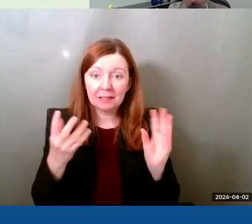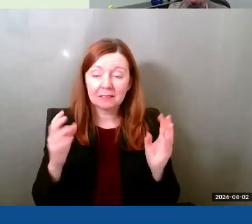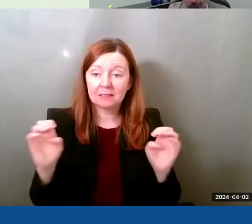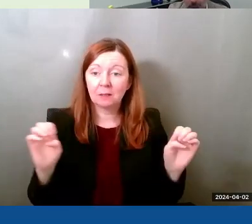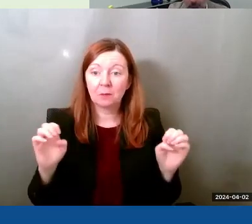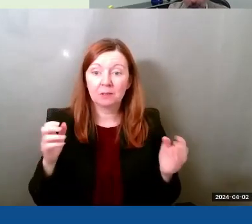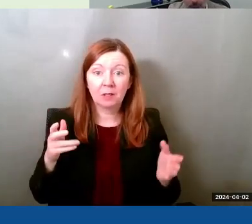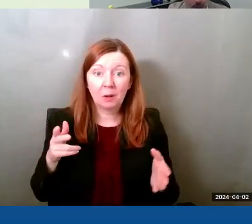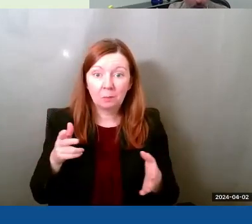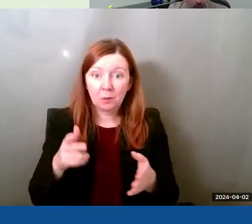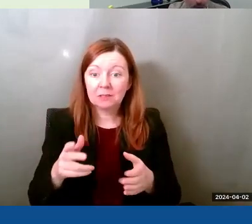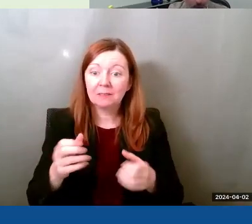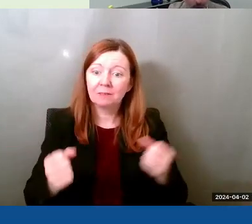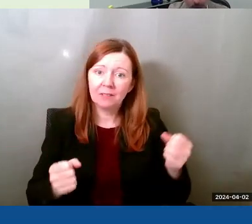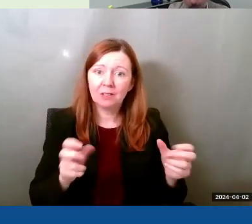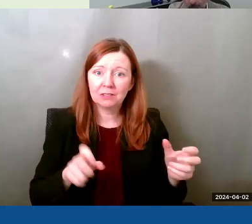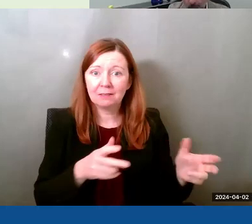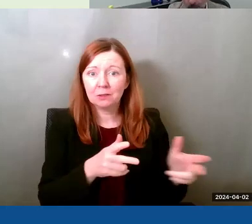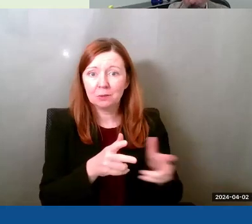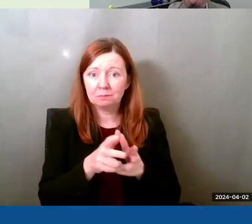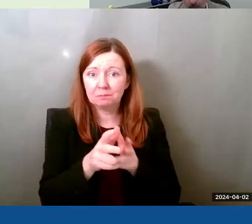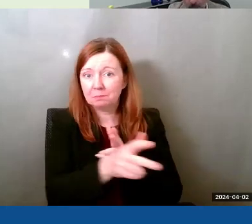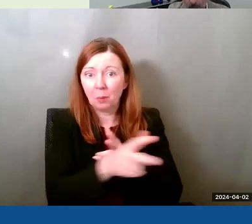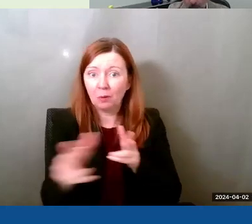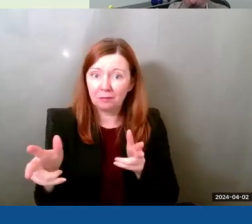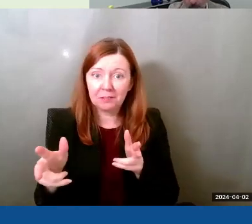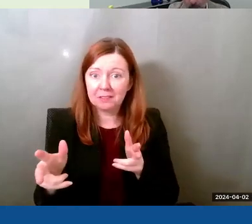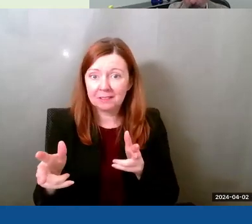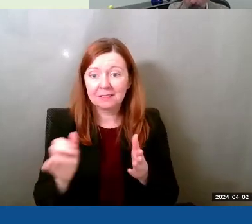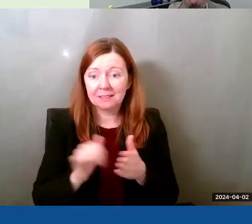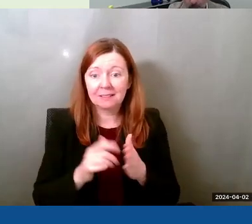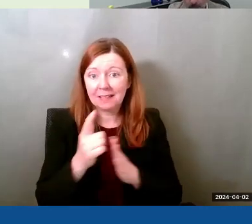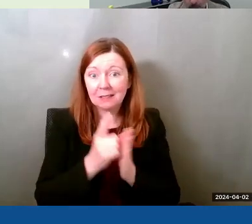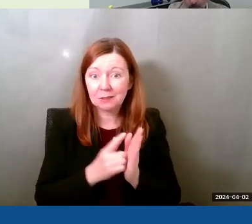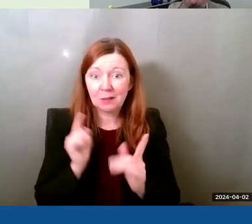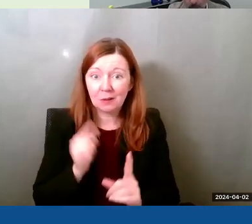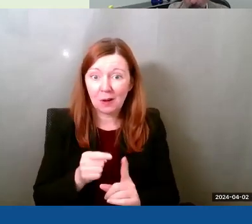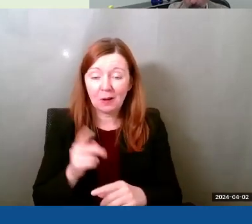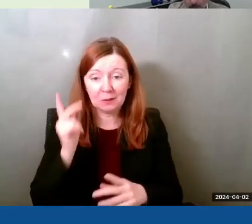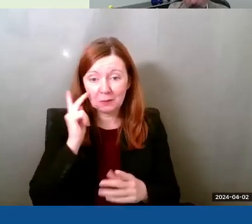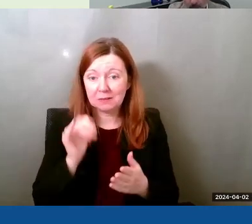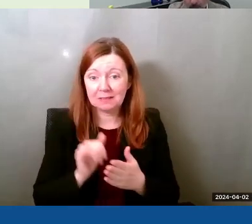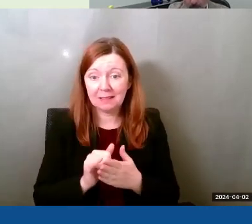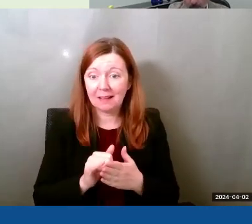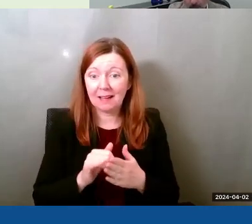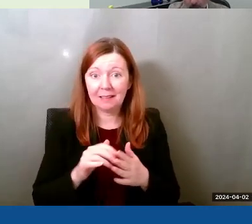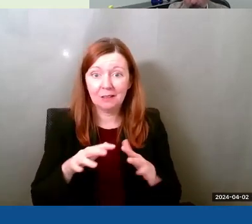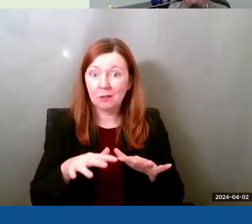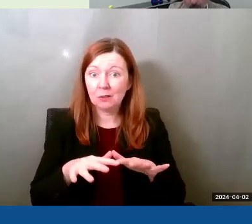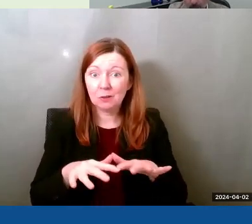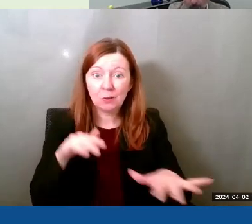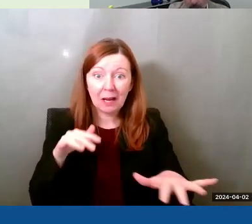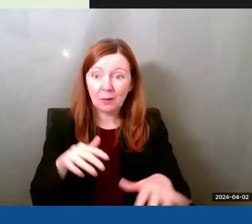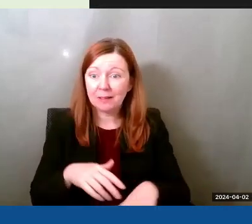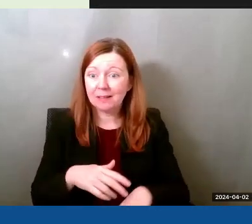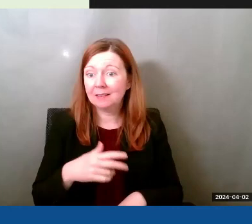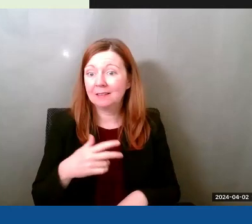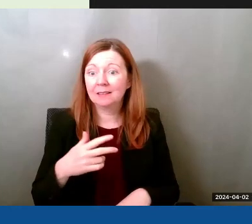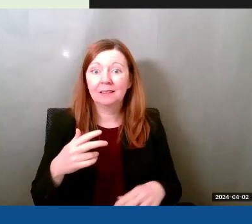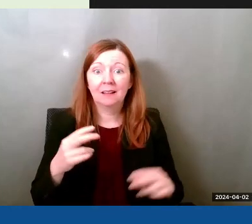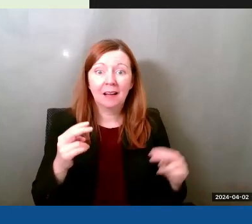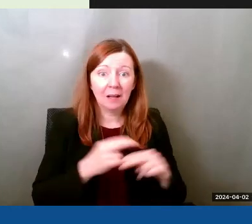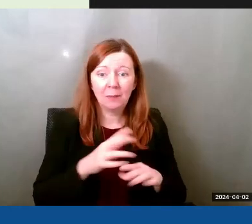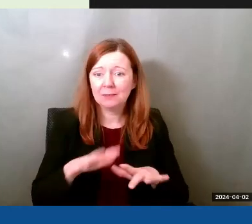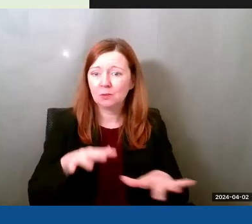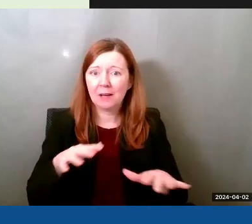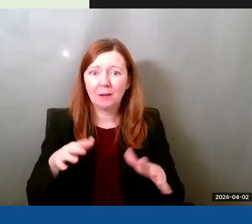approaching, that, vehicles have to move over. It's the law. You see it on crowded freeways, you see it on crowded streets all